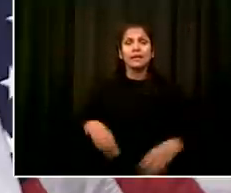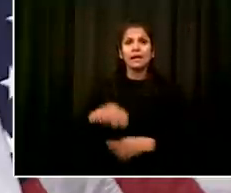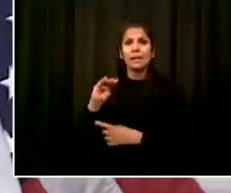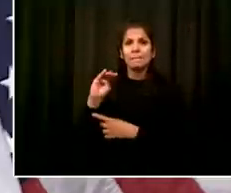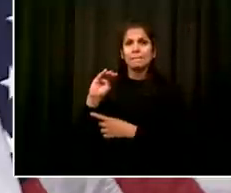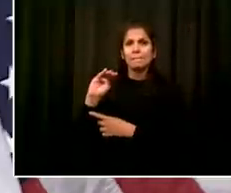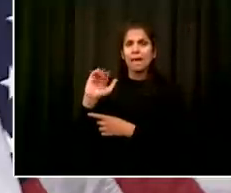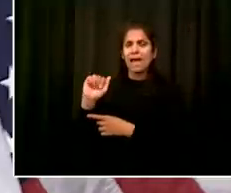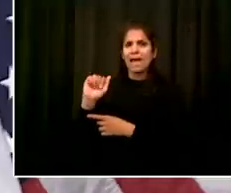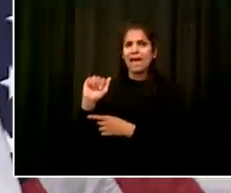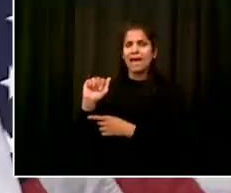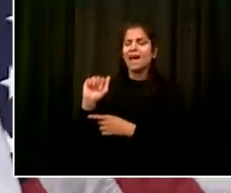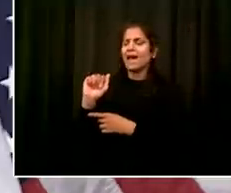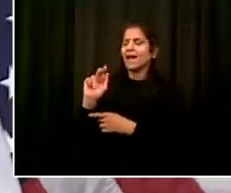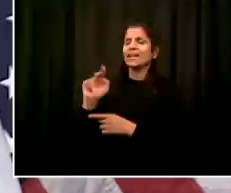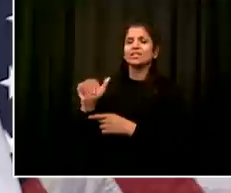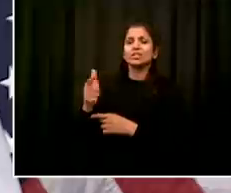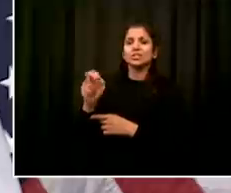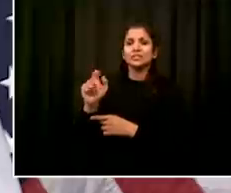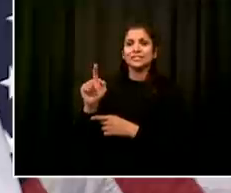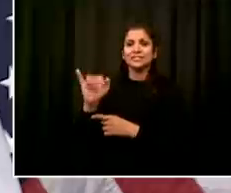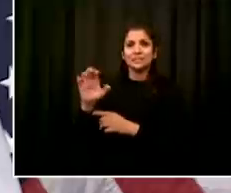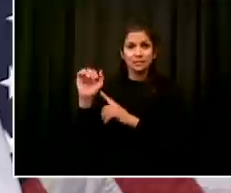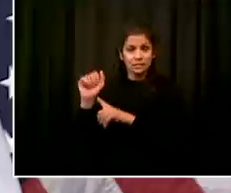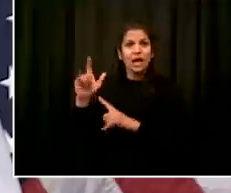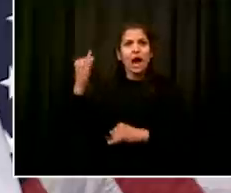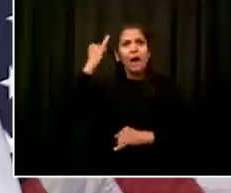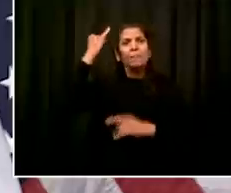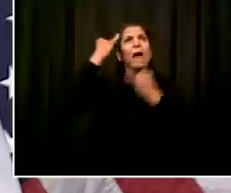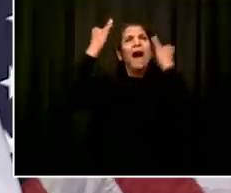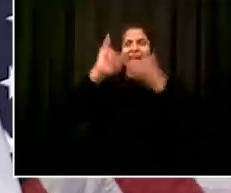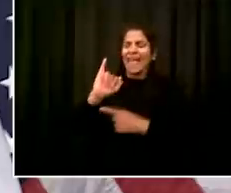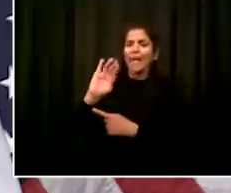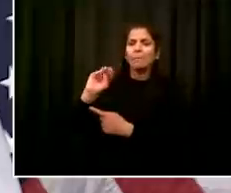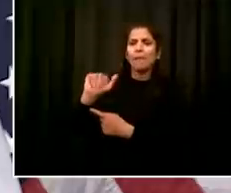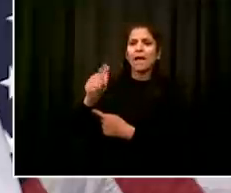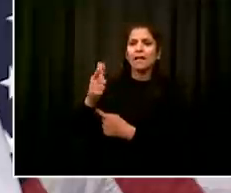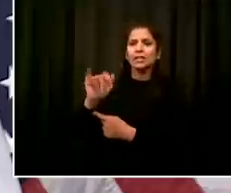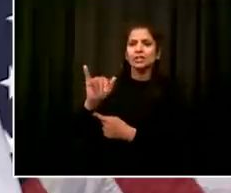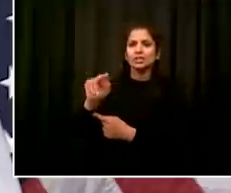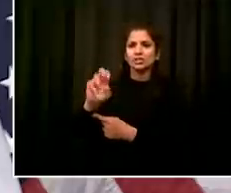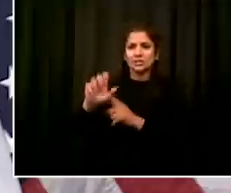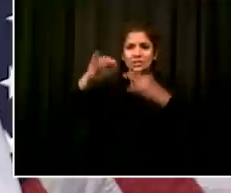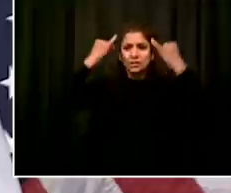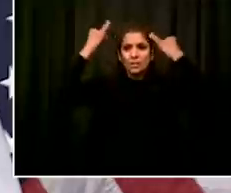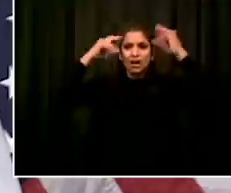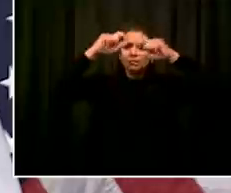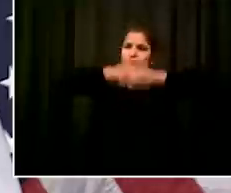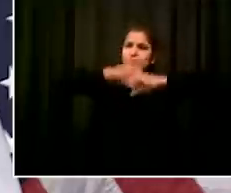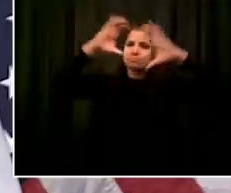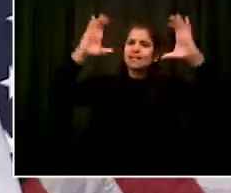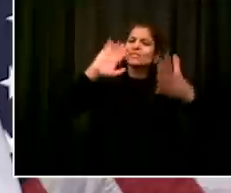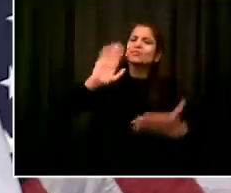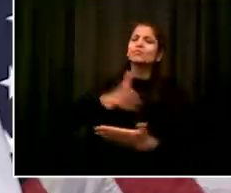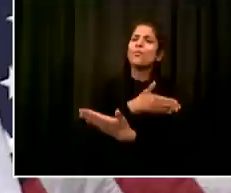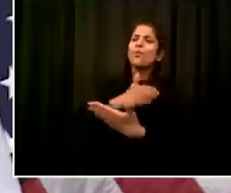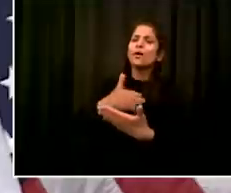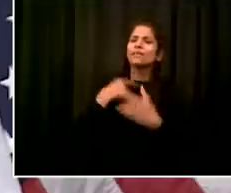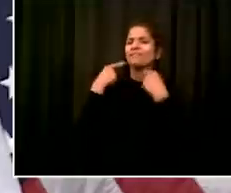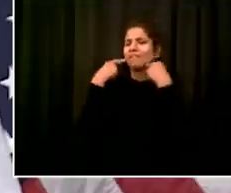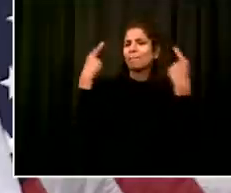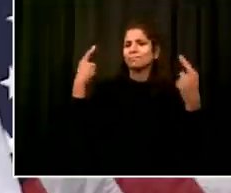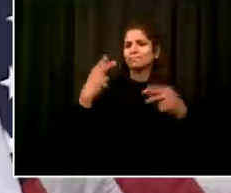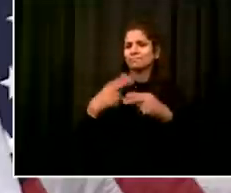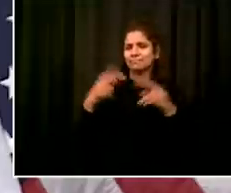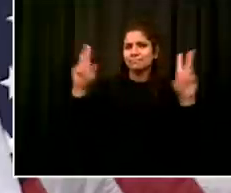where we didn't live with a lot of the restrictions that we live with now? But we're not there yet. We are